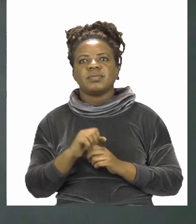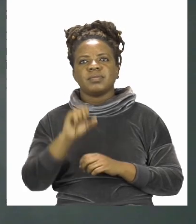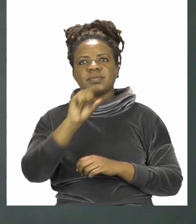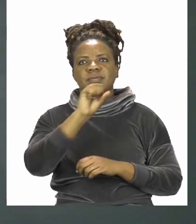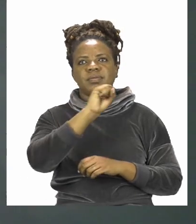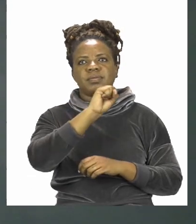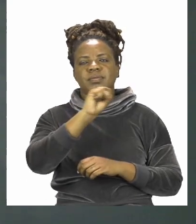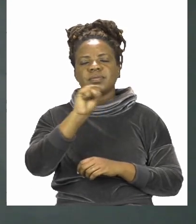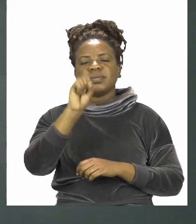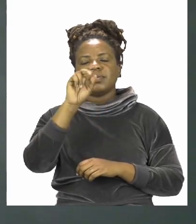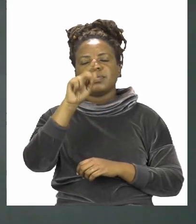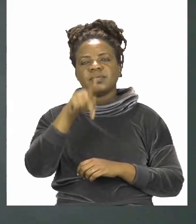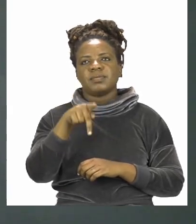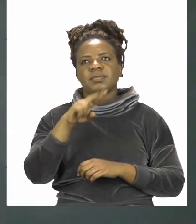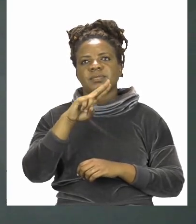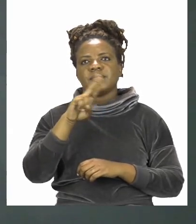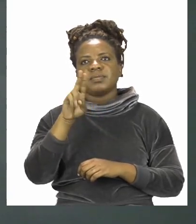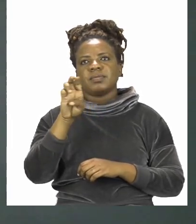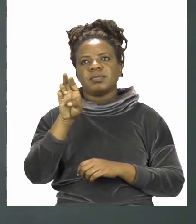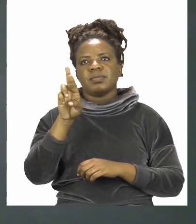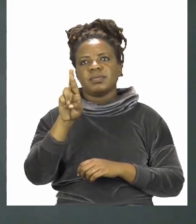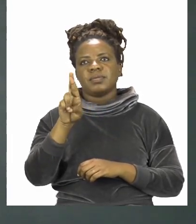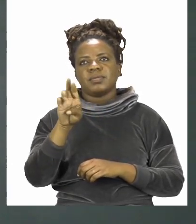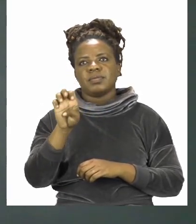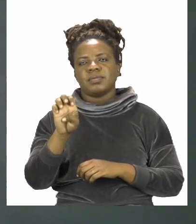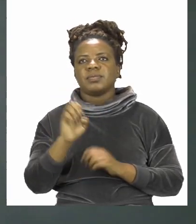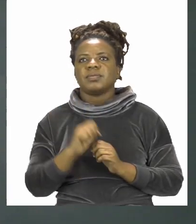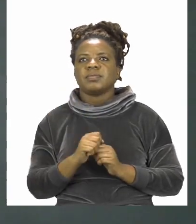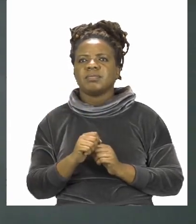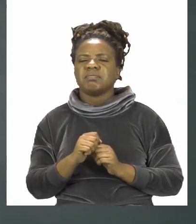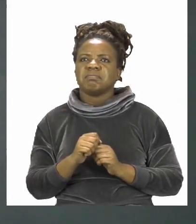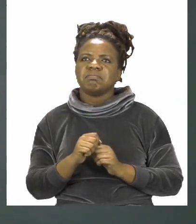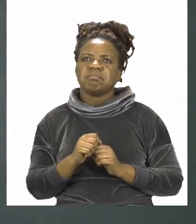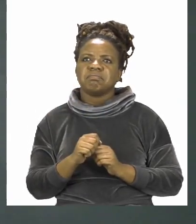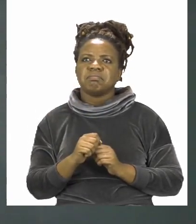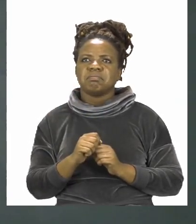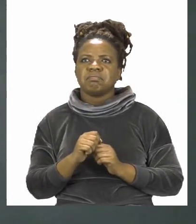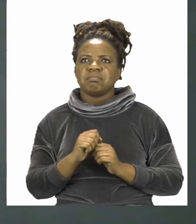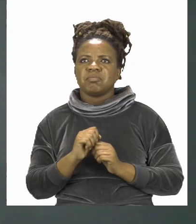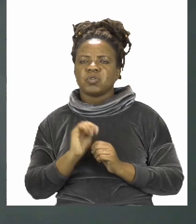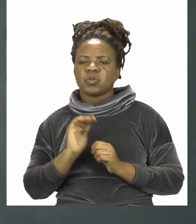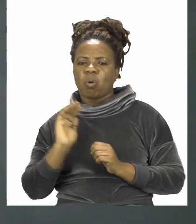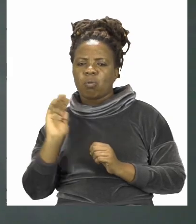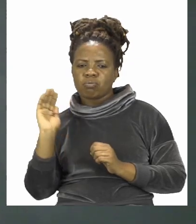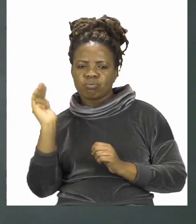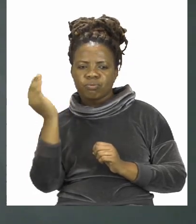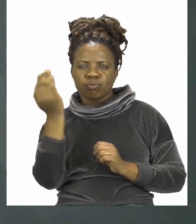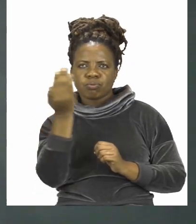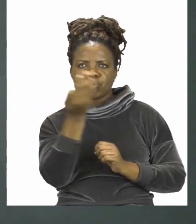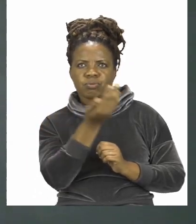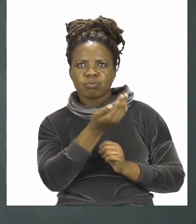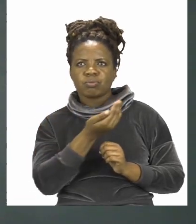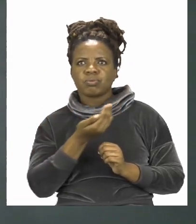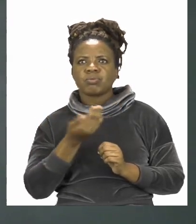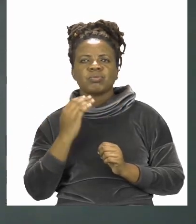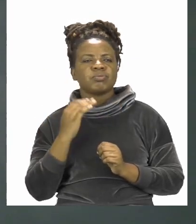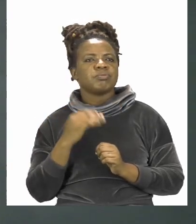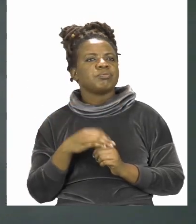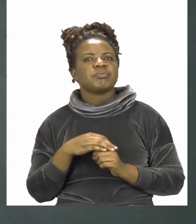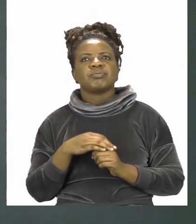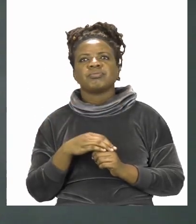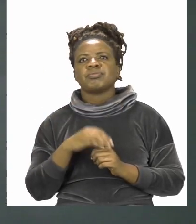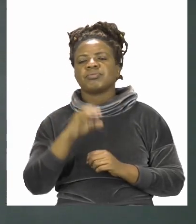let's say sphere. Now a sphere looks round and it has no corners